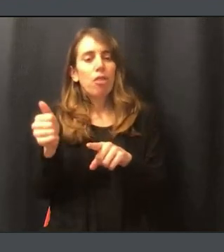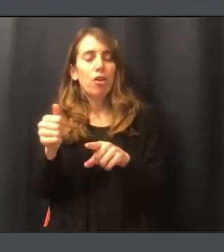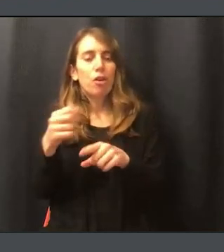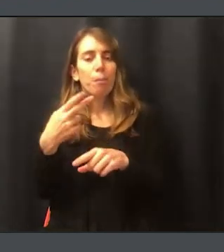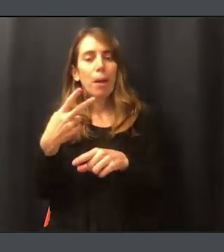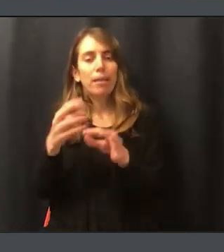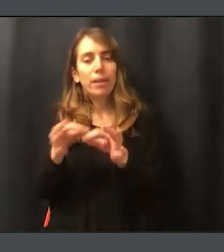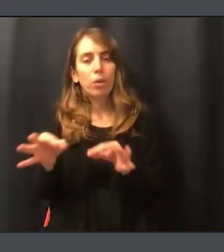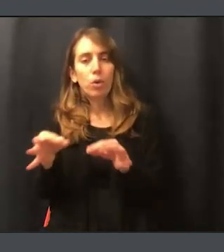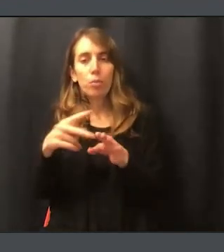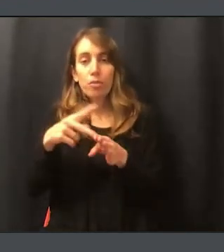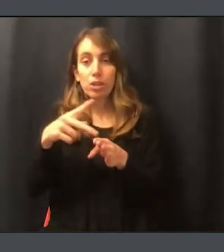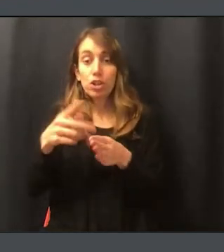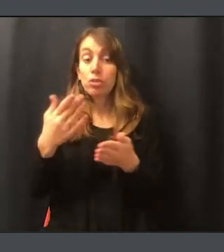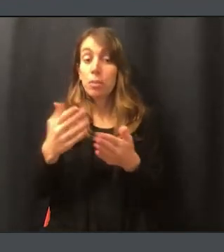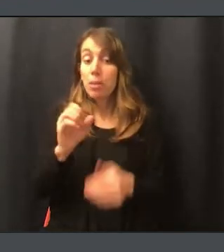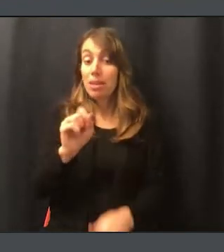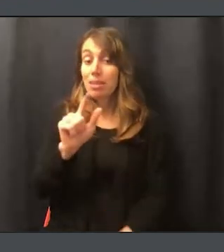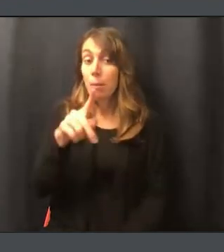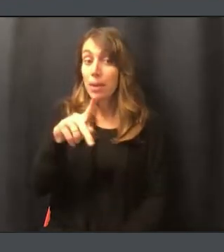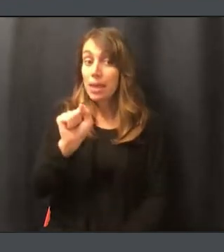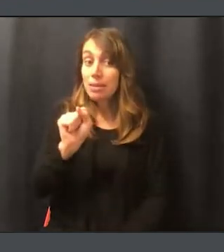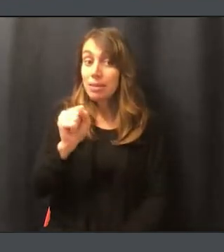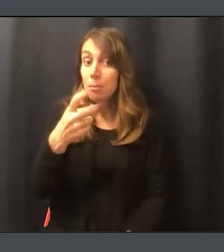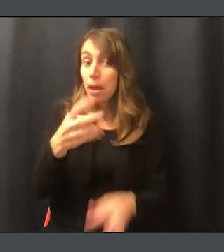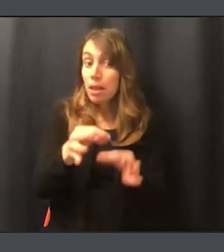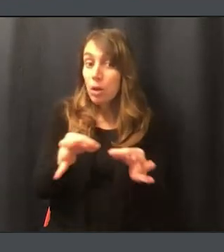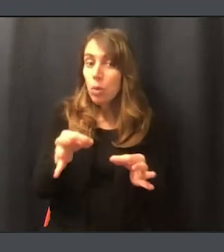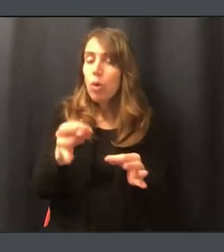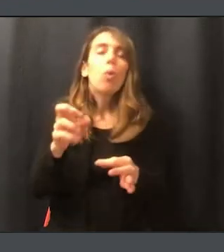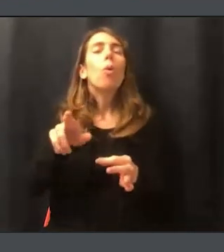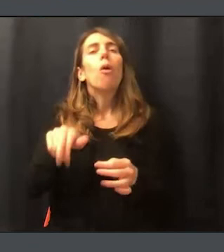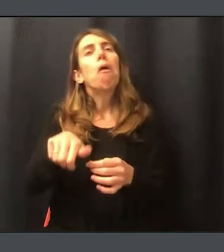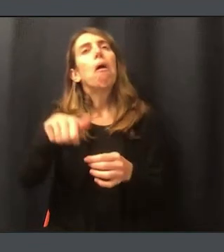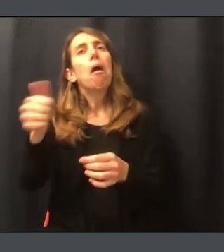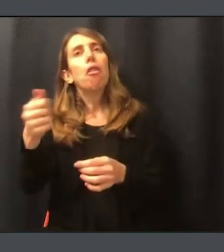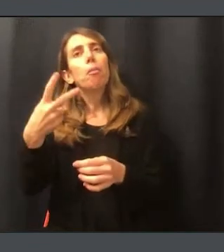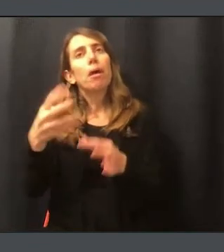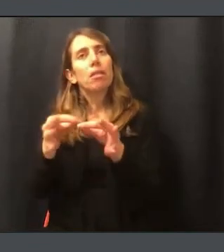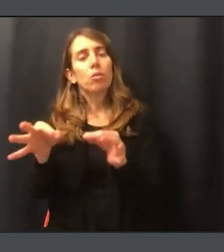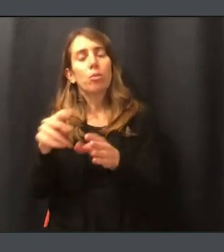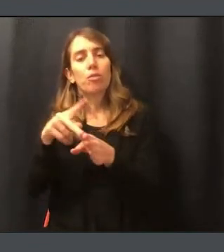bilingual professionals in other areas that are maybe co-treating the kid, right?